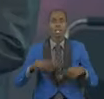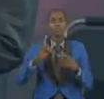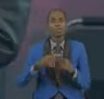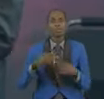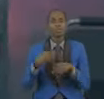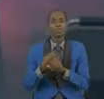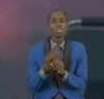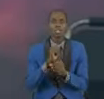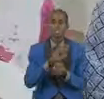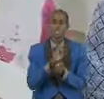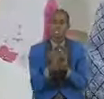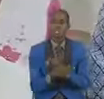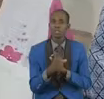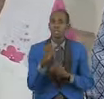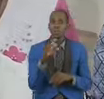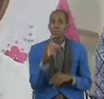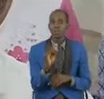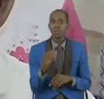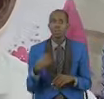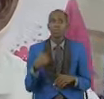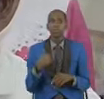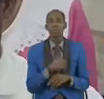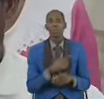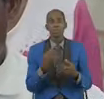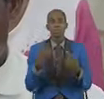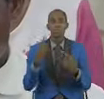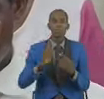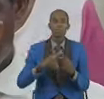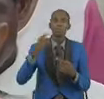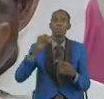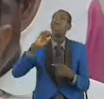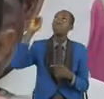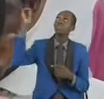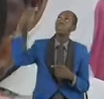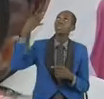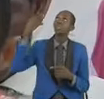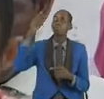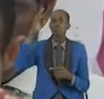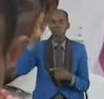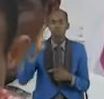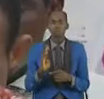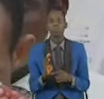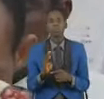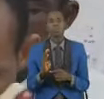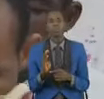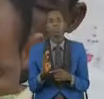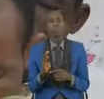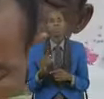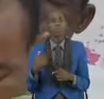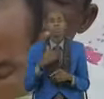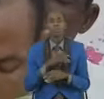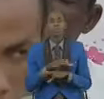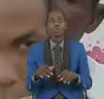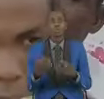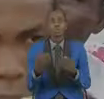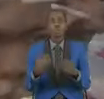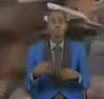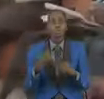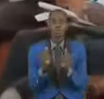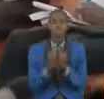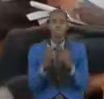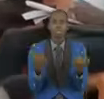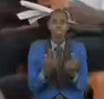So we come to the grace of God, but we don't come into sin. We don't come into evil. We don't come